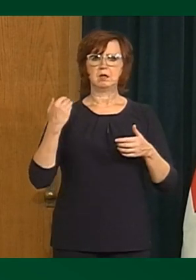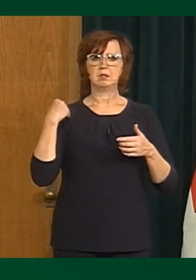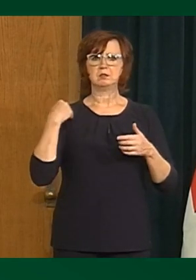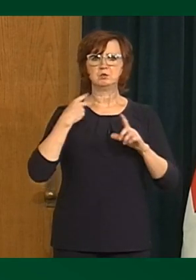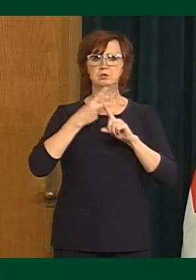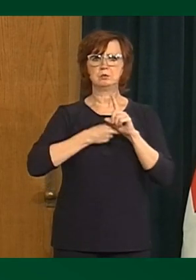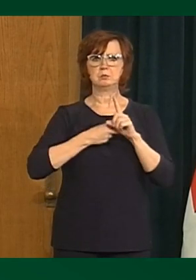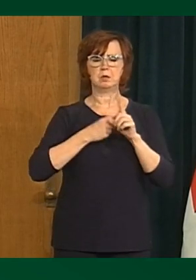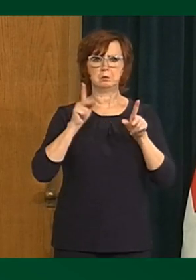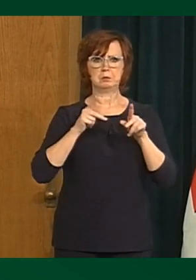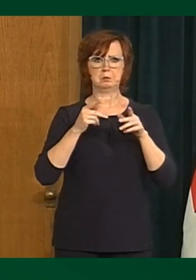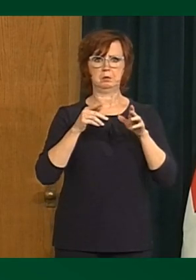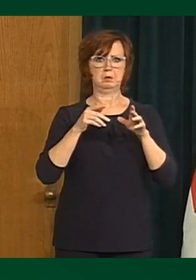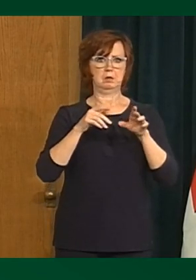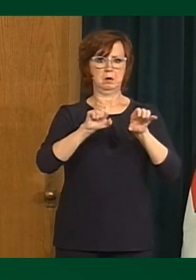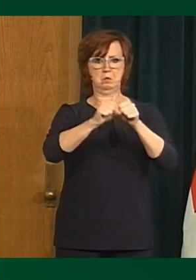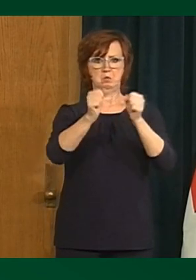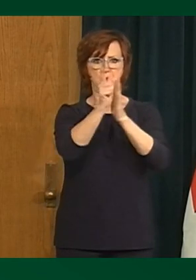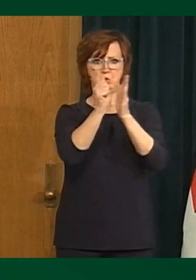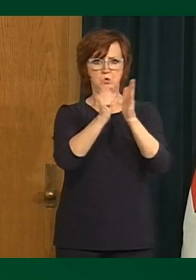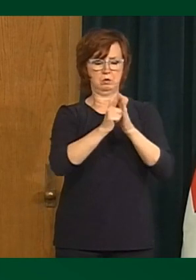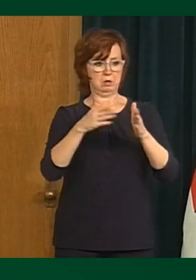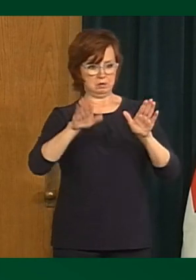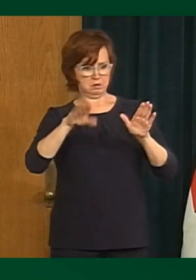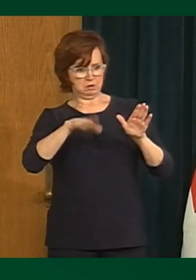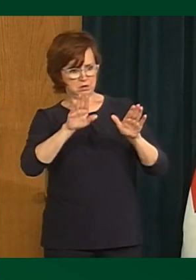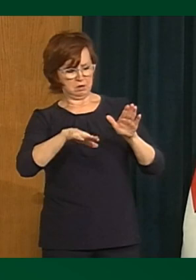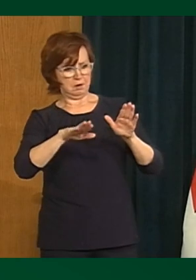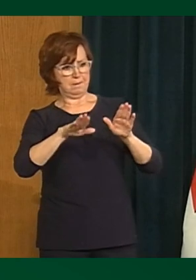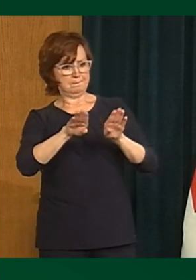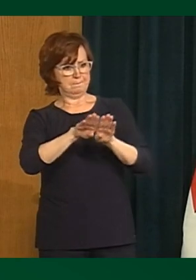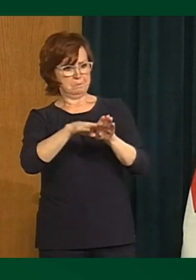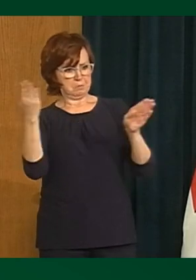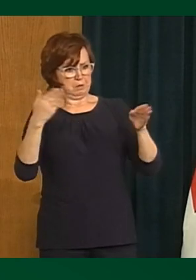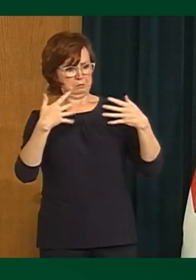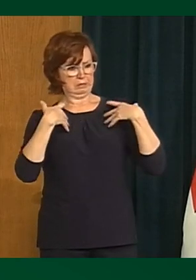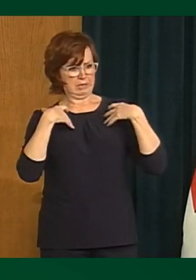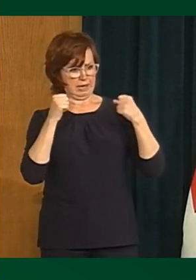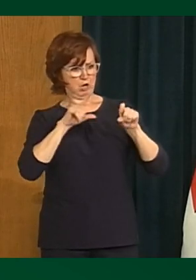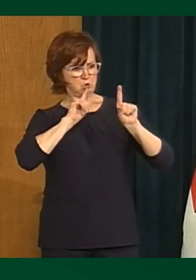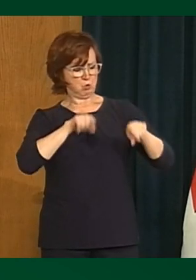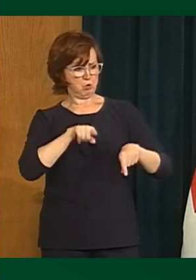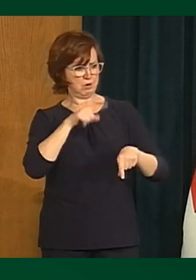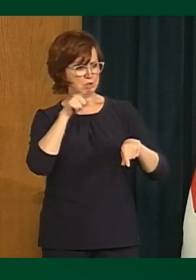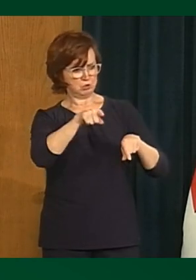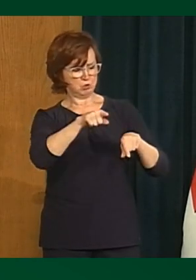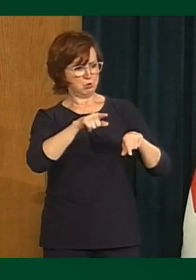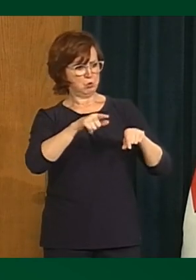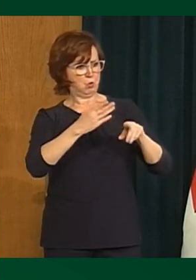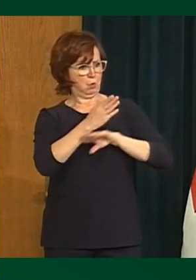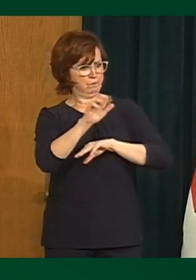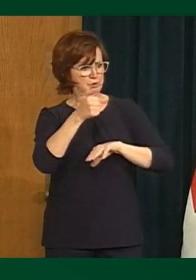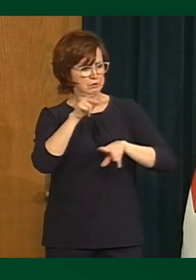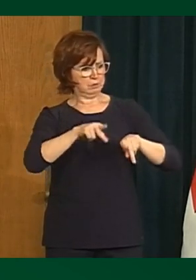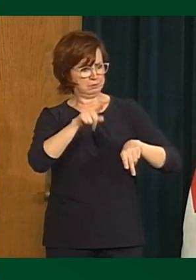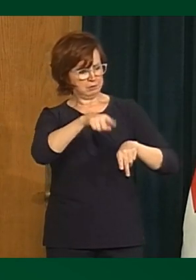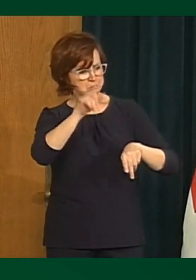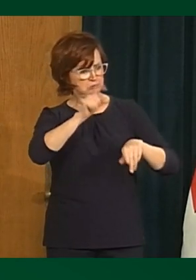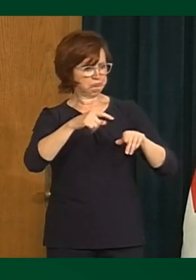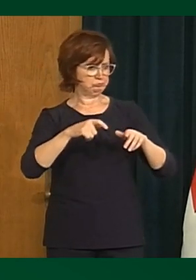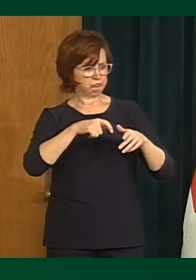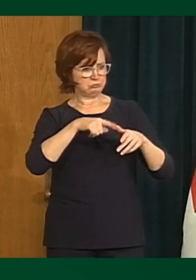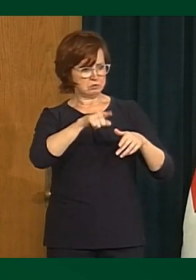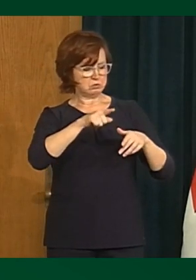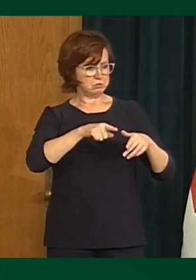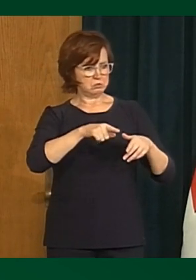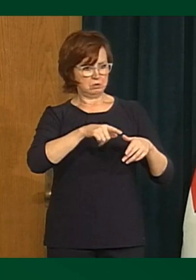that the individuals were aware that they were actually in violation of a public health order, or B, we've been able to work with the individuals